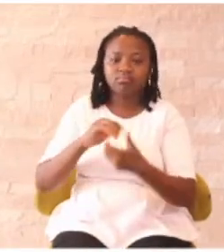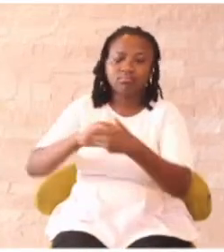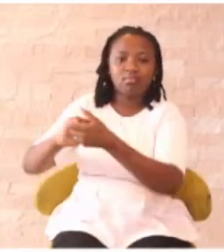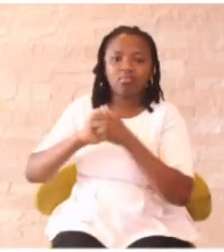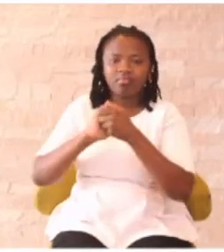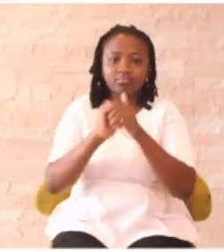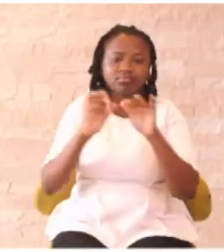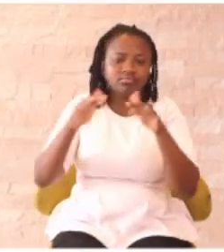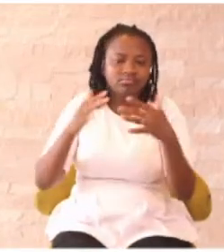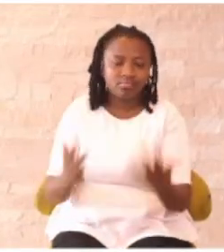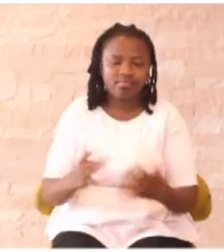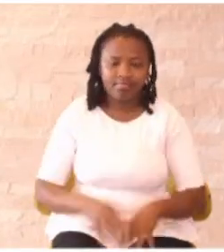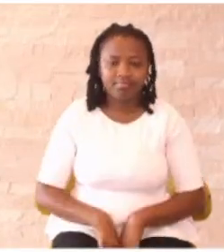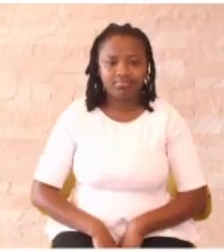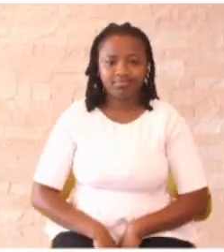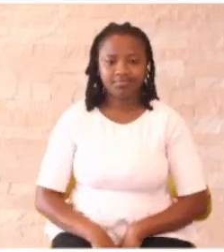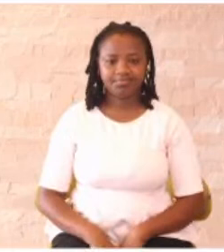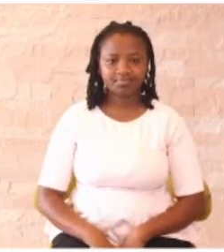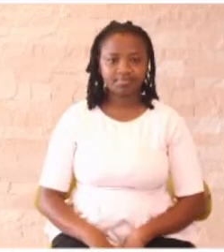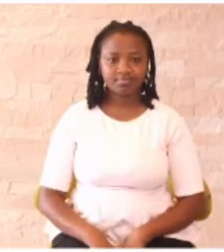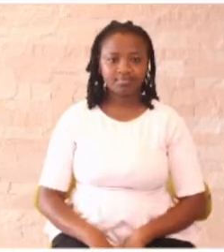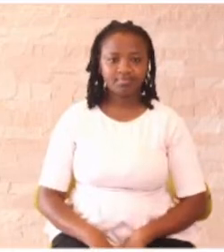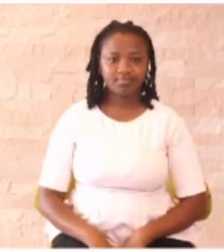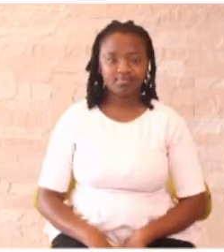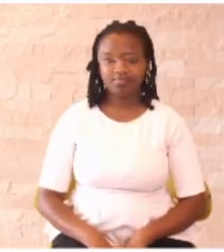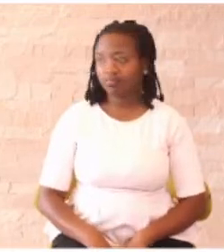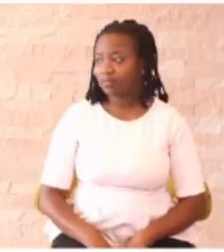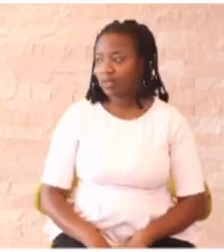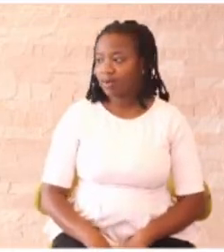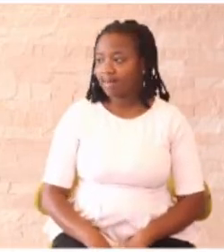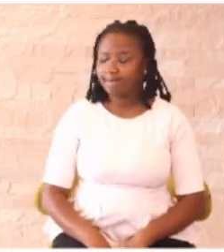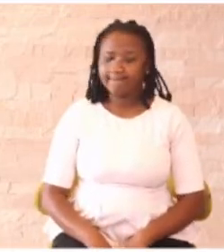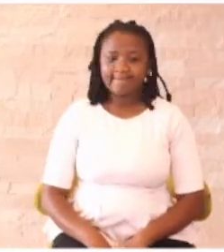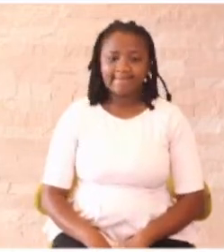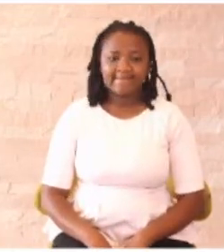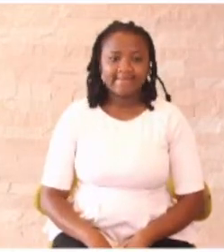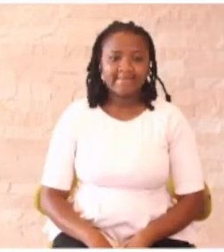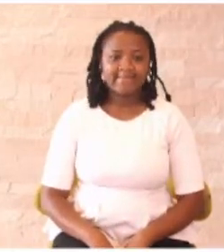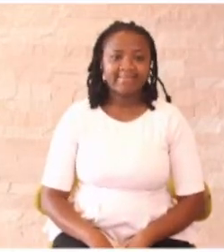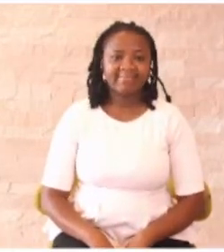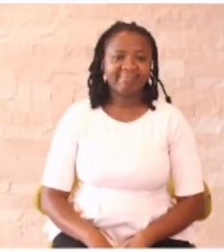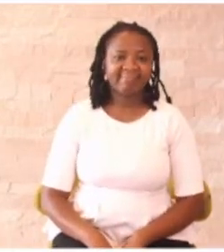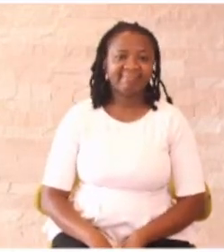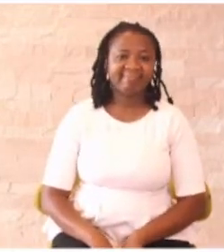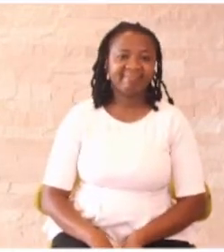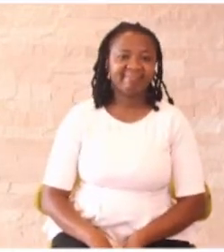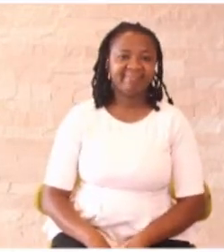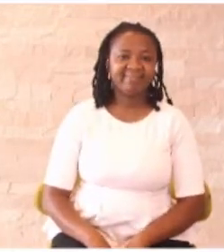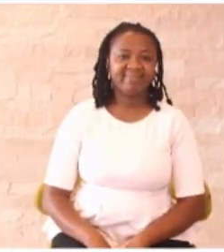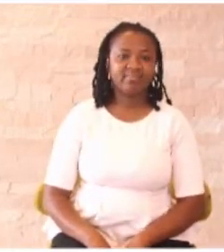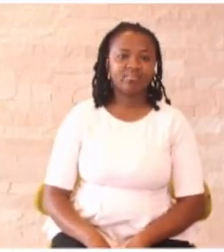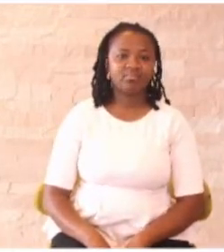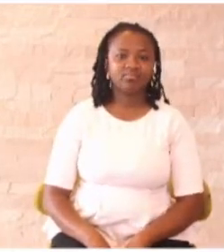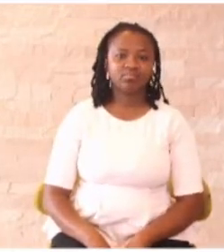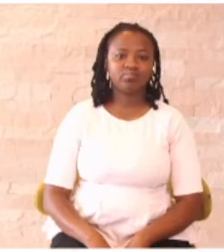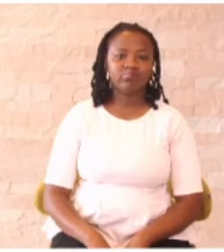disabilities in their plan through to 2027. Going to the